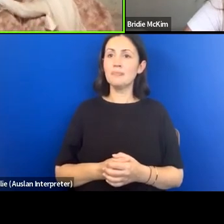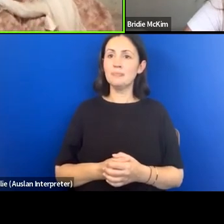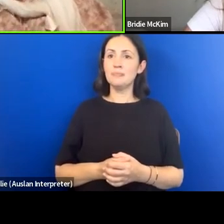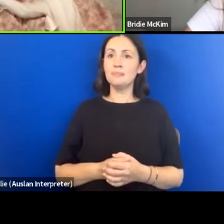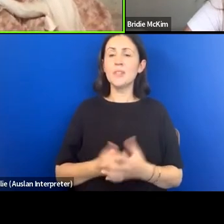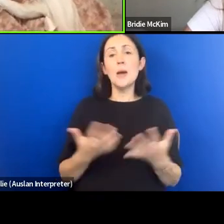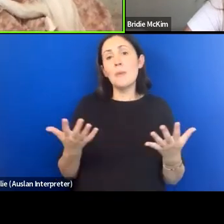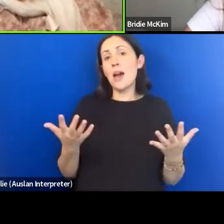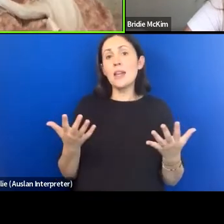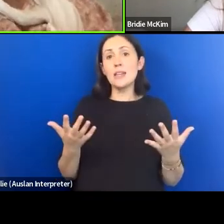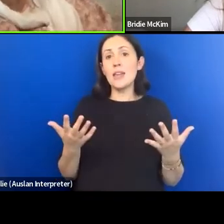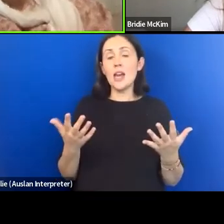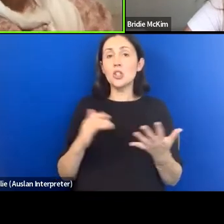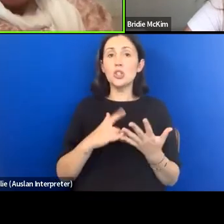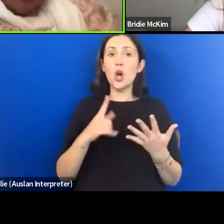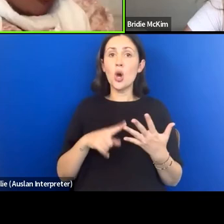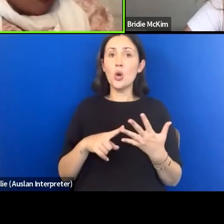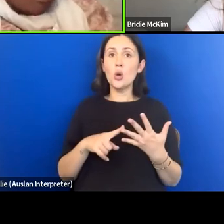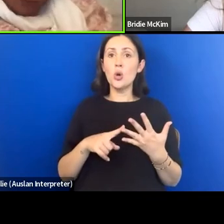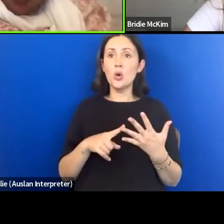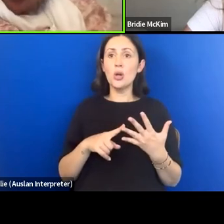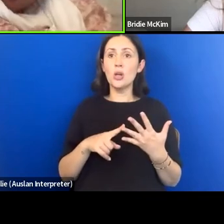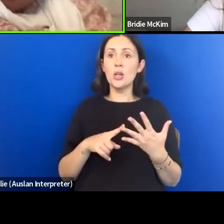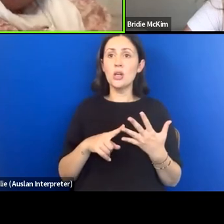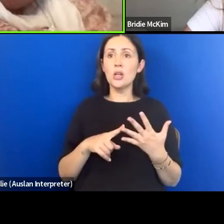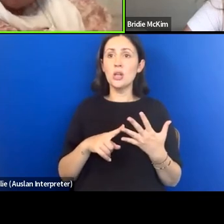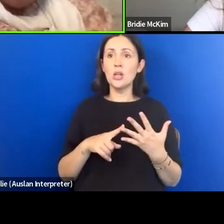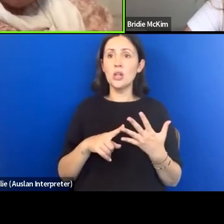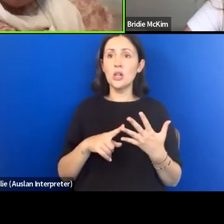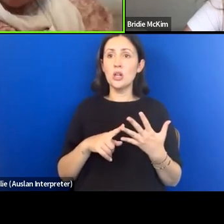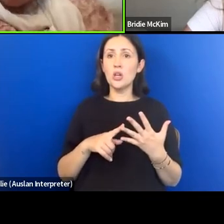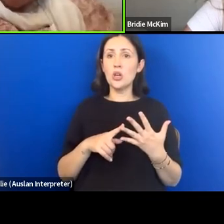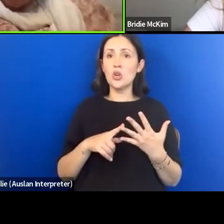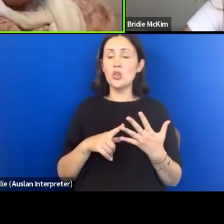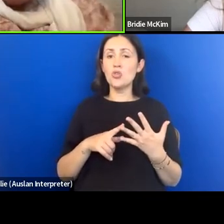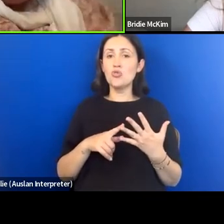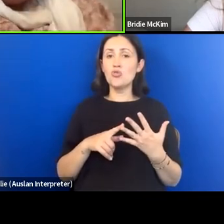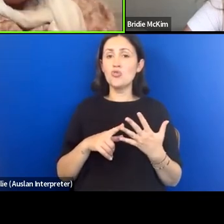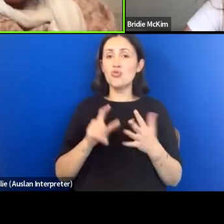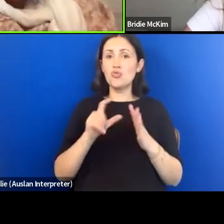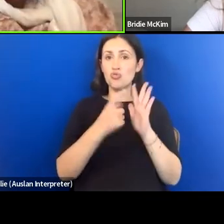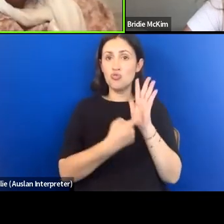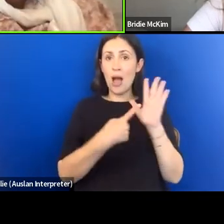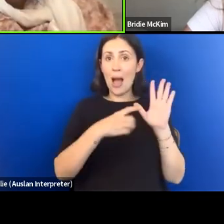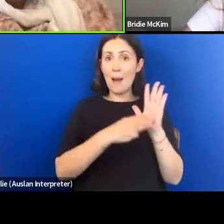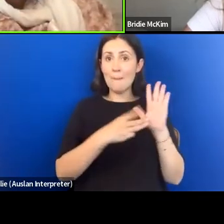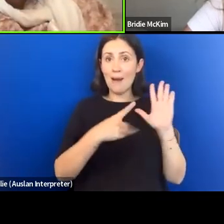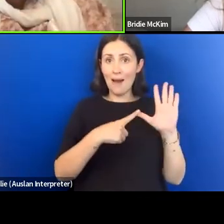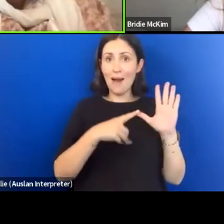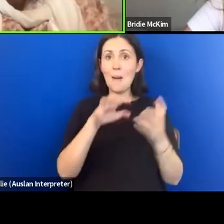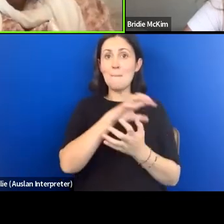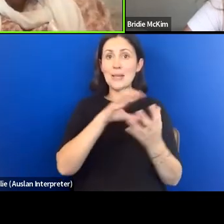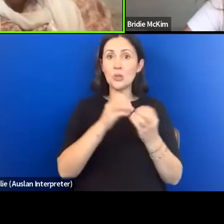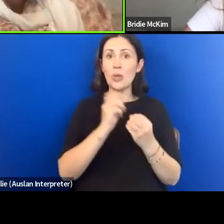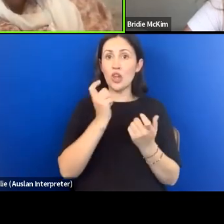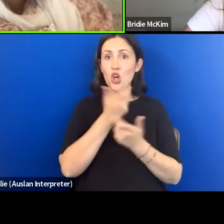But yeah, I think dramedy is a space that I'm comfortable in because for